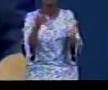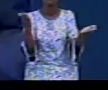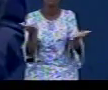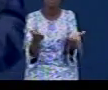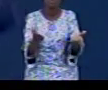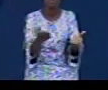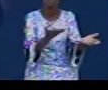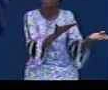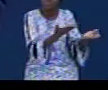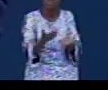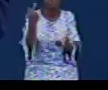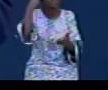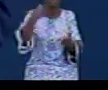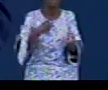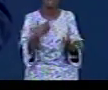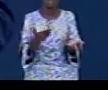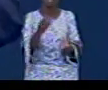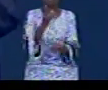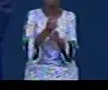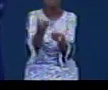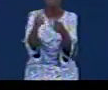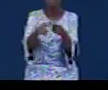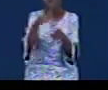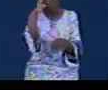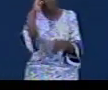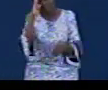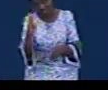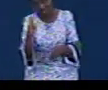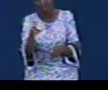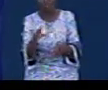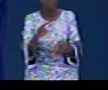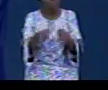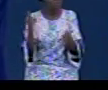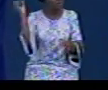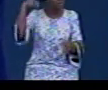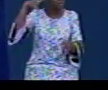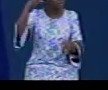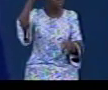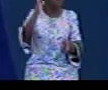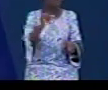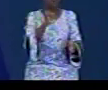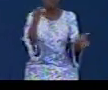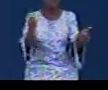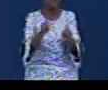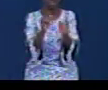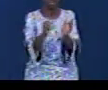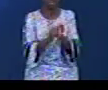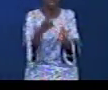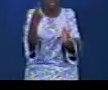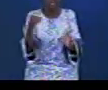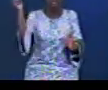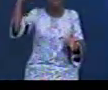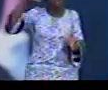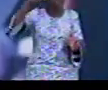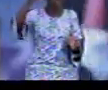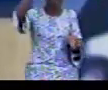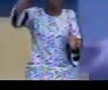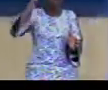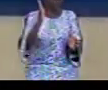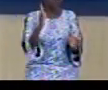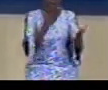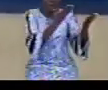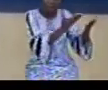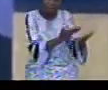say hello. But you know, grace is not like that. The grace of God bringeth salvation.